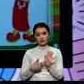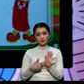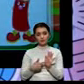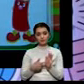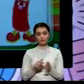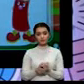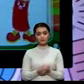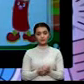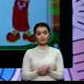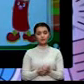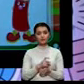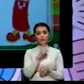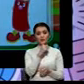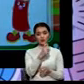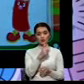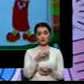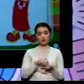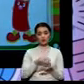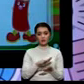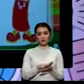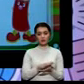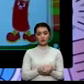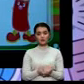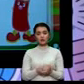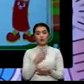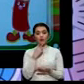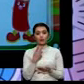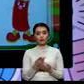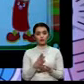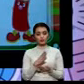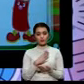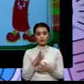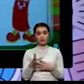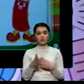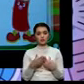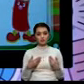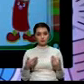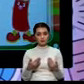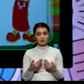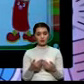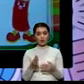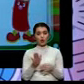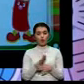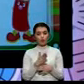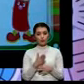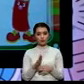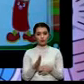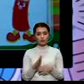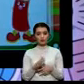buni x bilan belgilab olamiz. Ko'rib turibsizki, biz